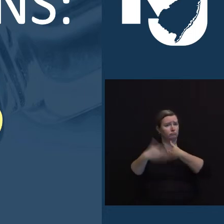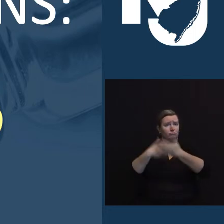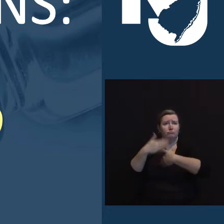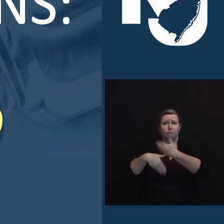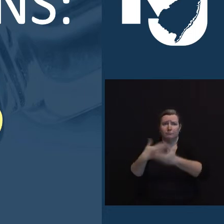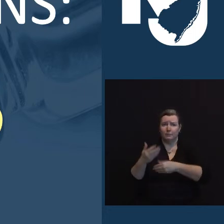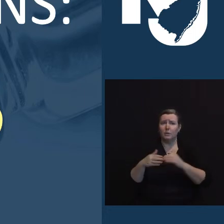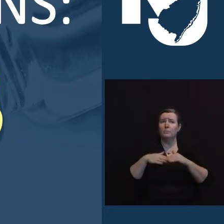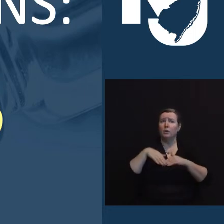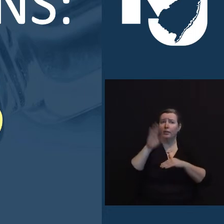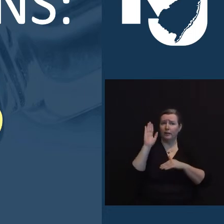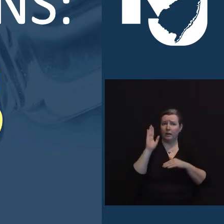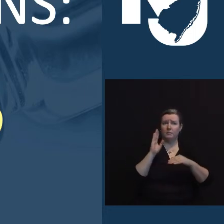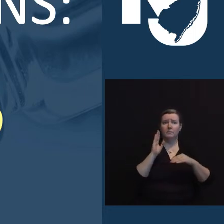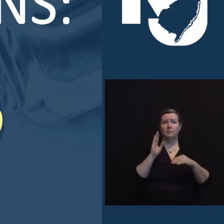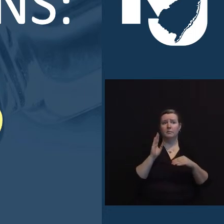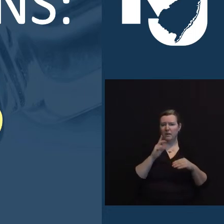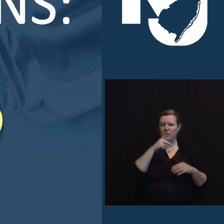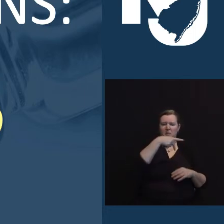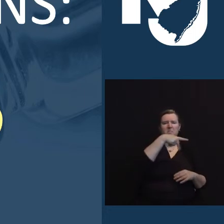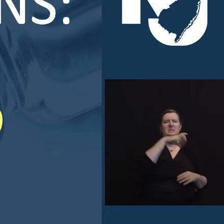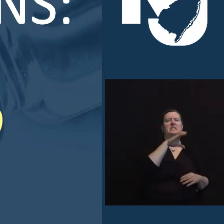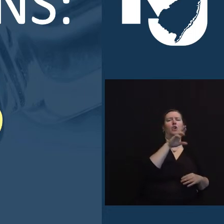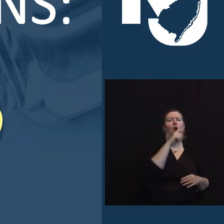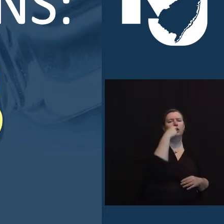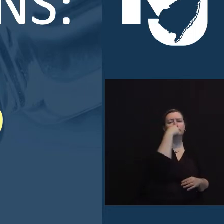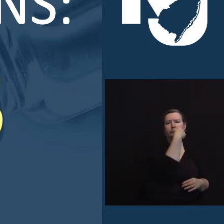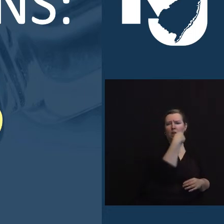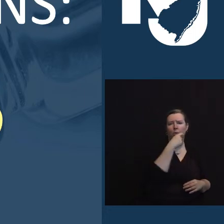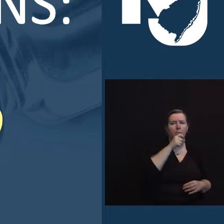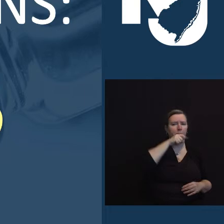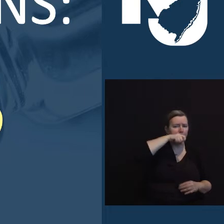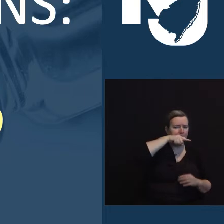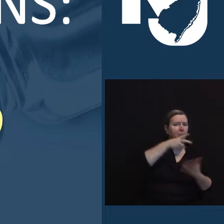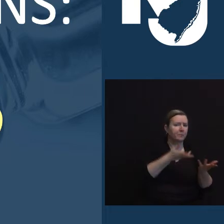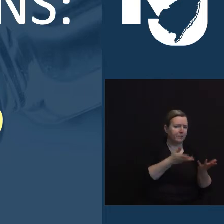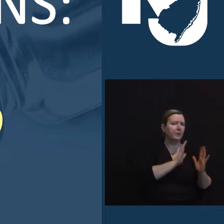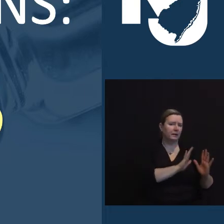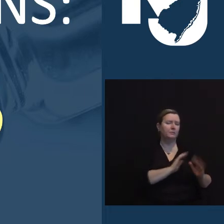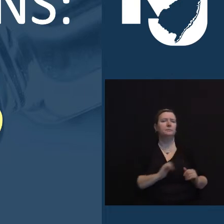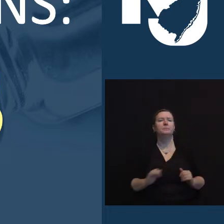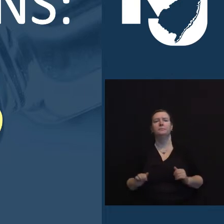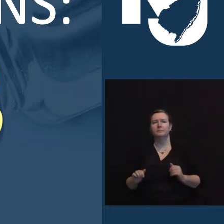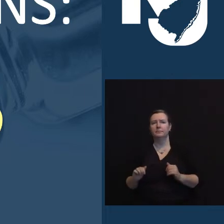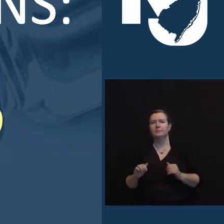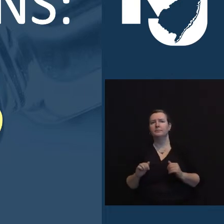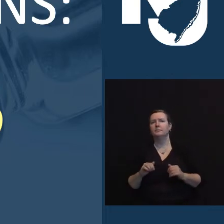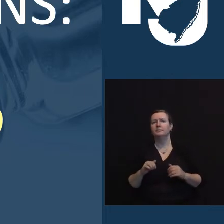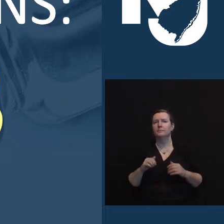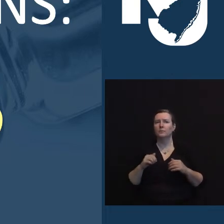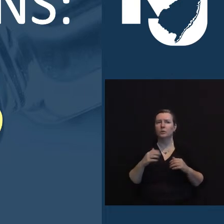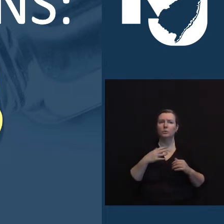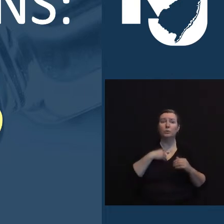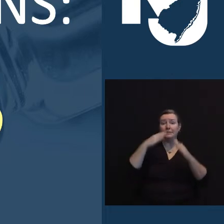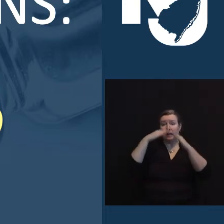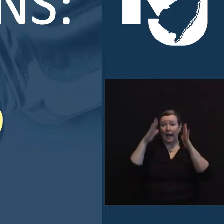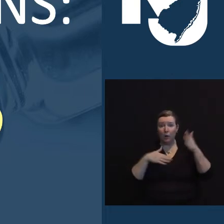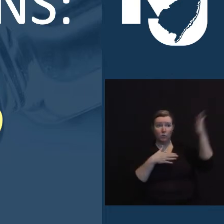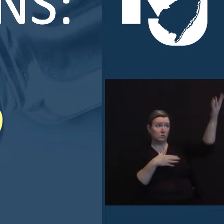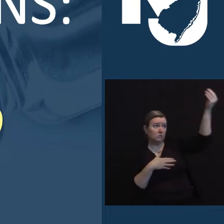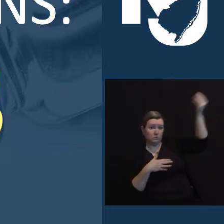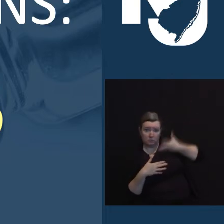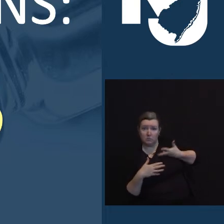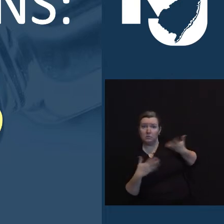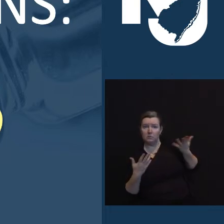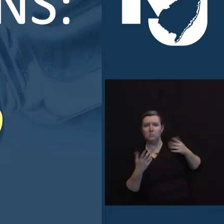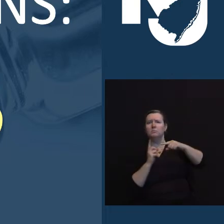COVID tests. We are certainly optimistic about all the signs coming from the White House, especially coming out of a call